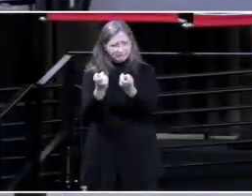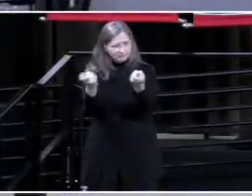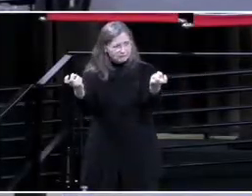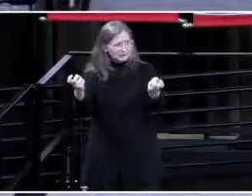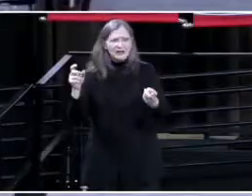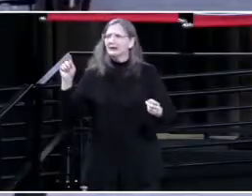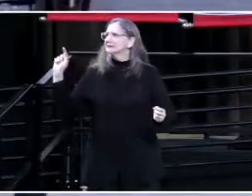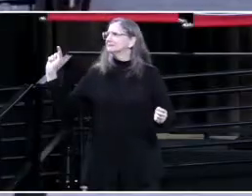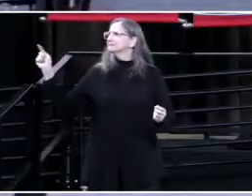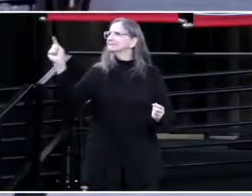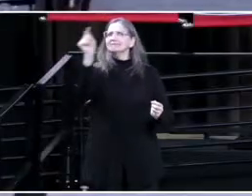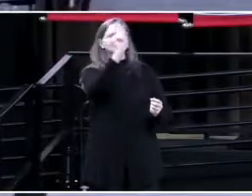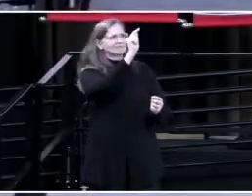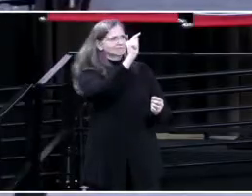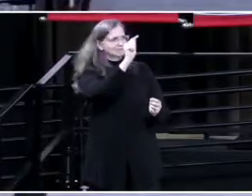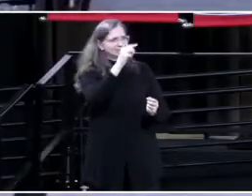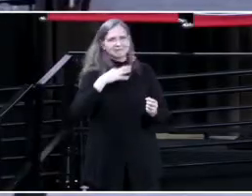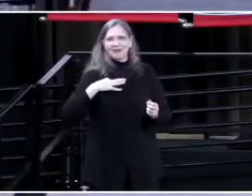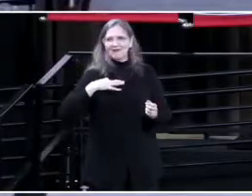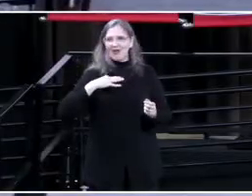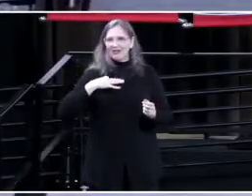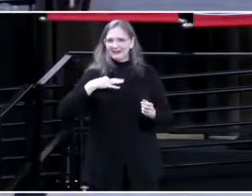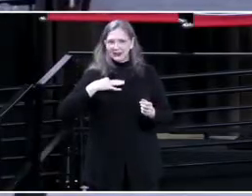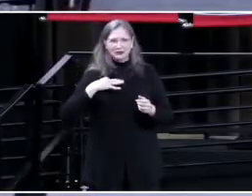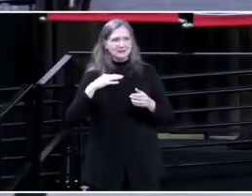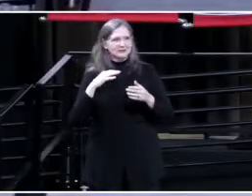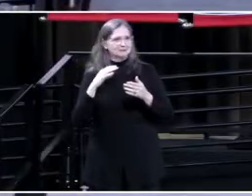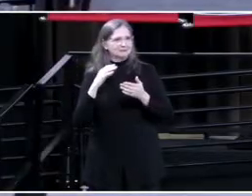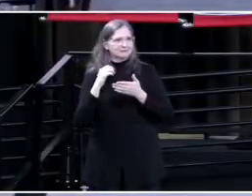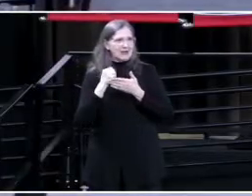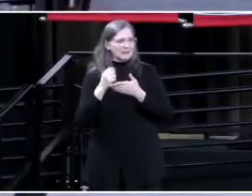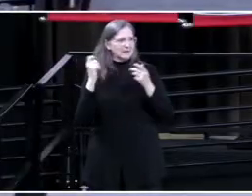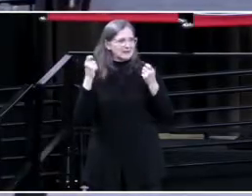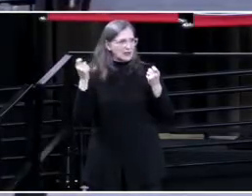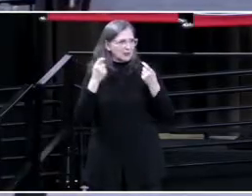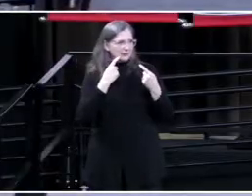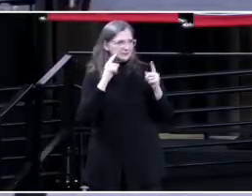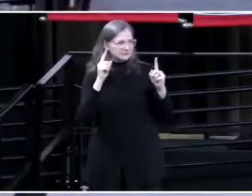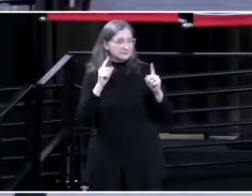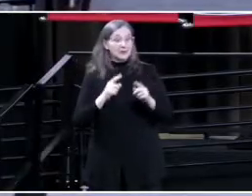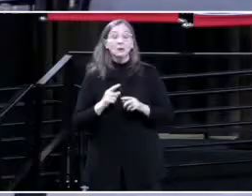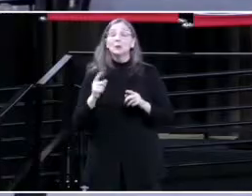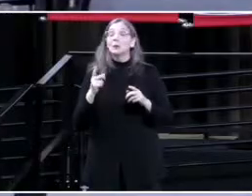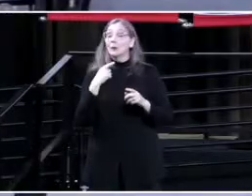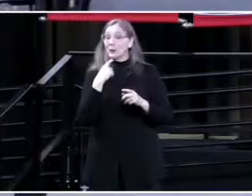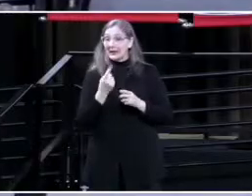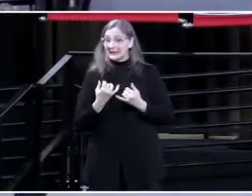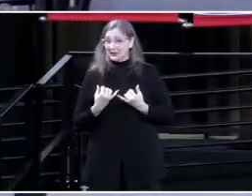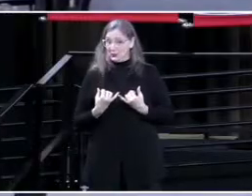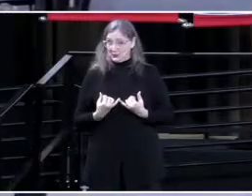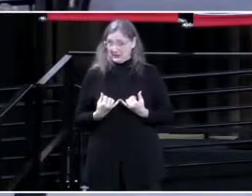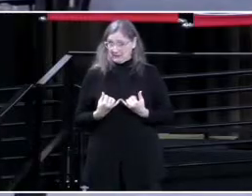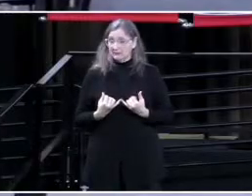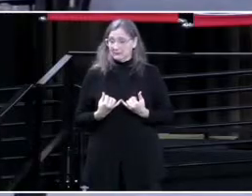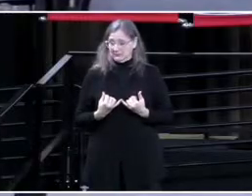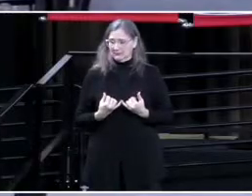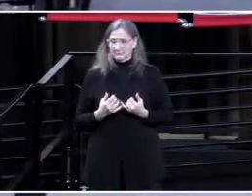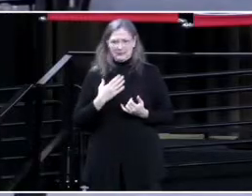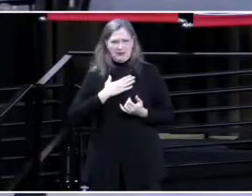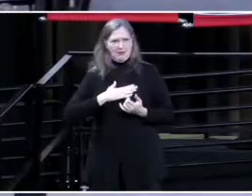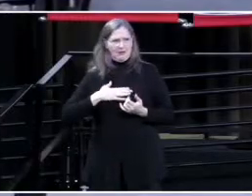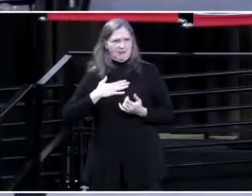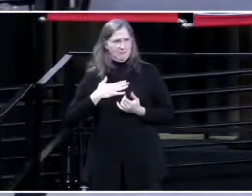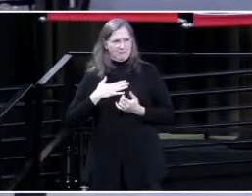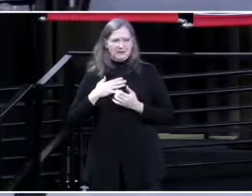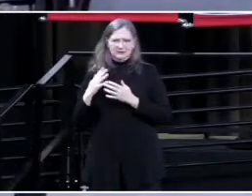the complex today, volunteering to make this ceremony possible. When I say now, graduates, please give